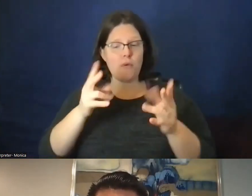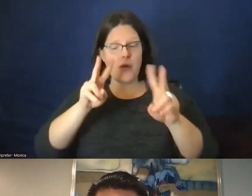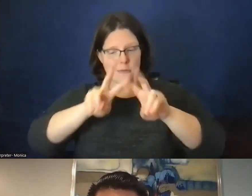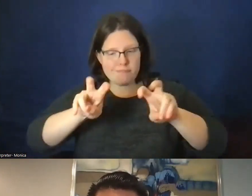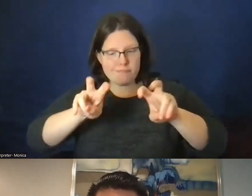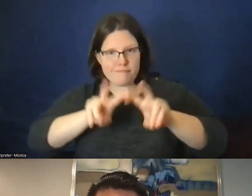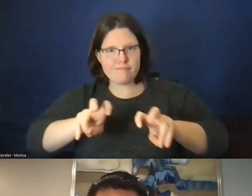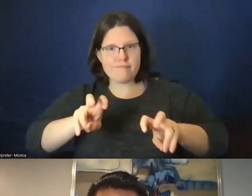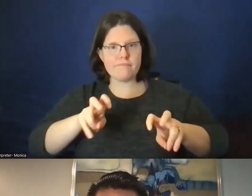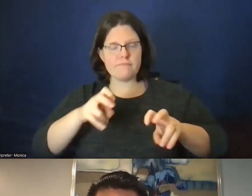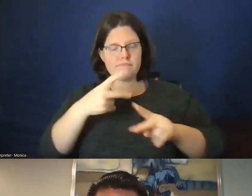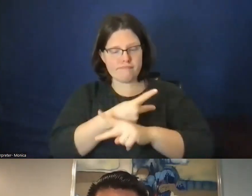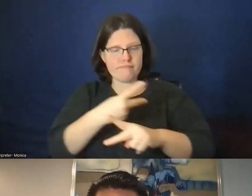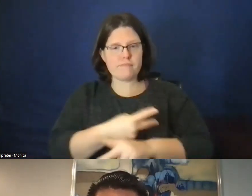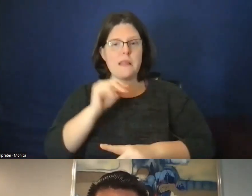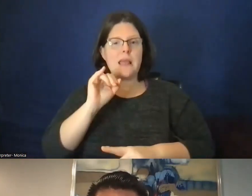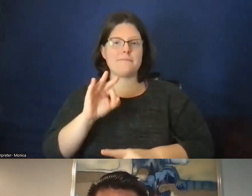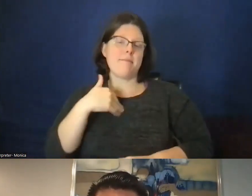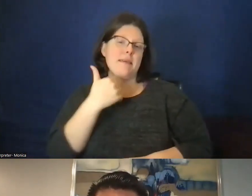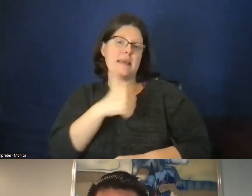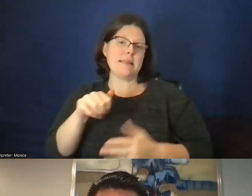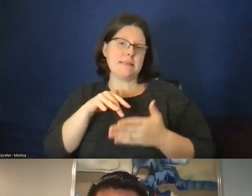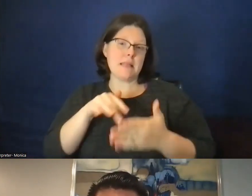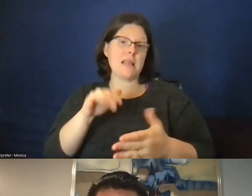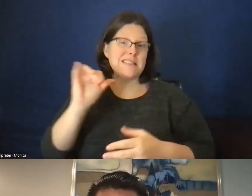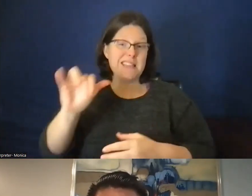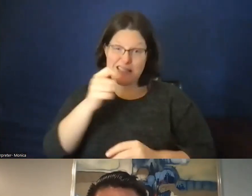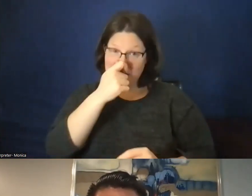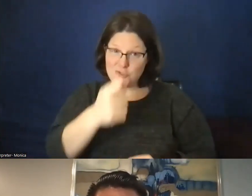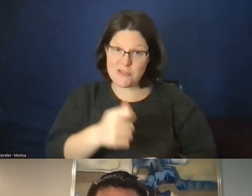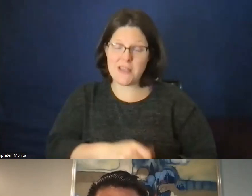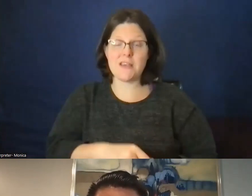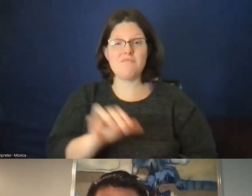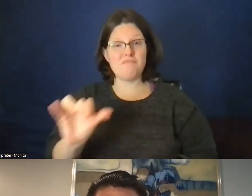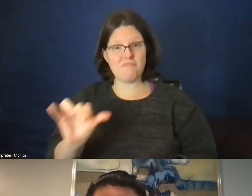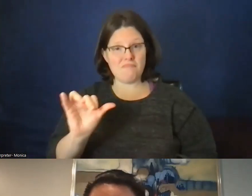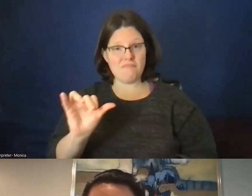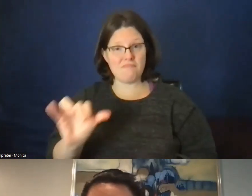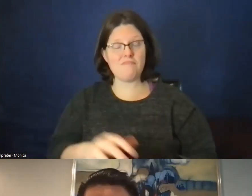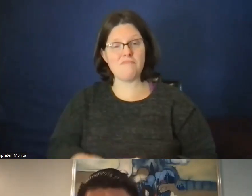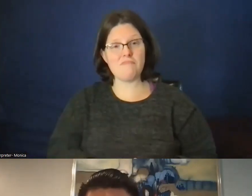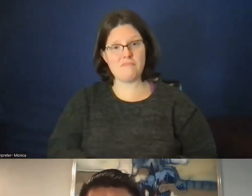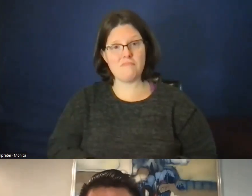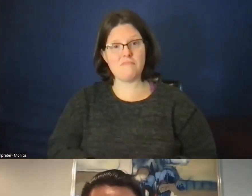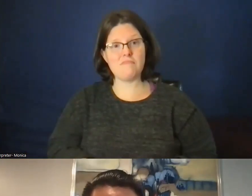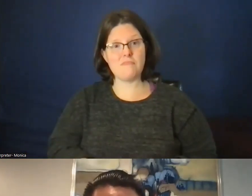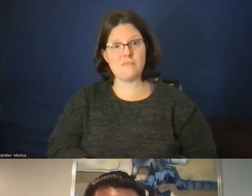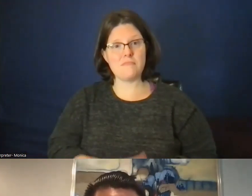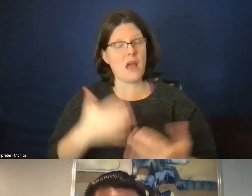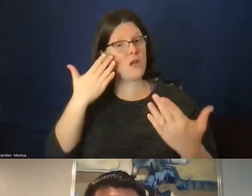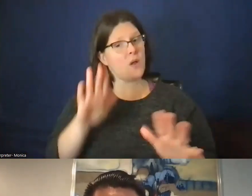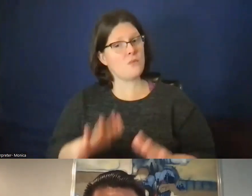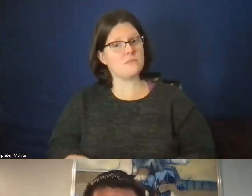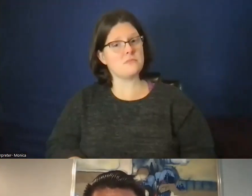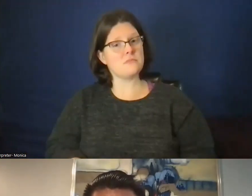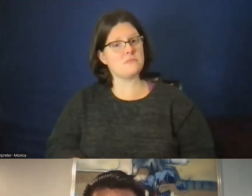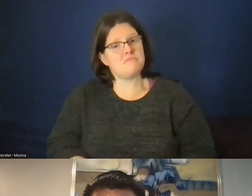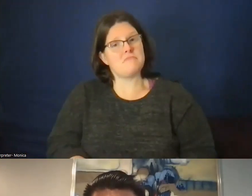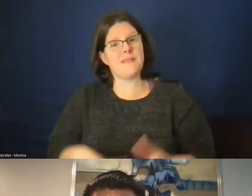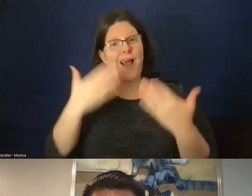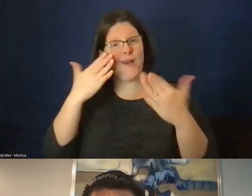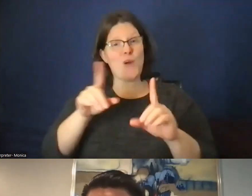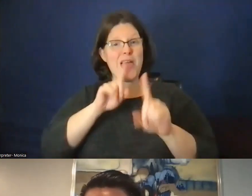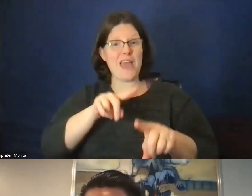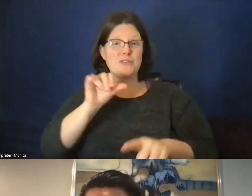is any studies, but that's interesting. It's an interesting thought. I don't know. I don't know the answer to your question,